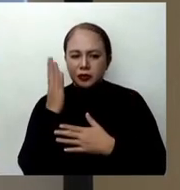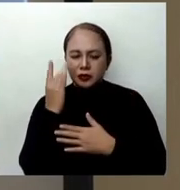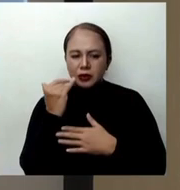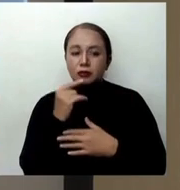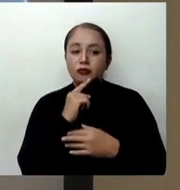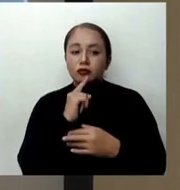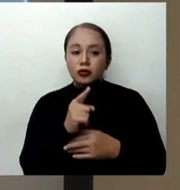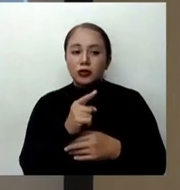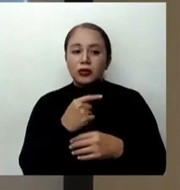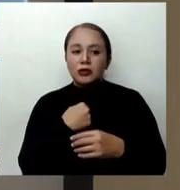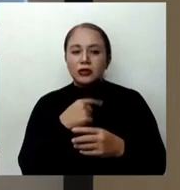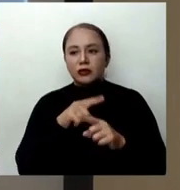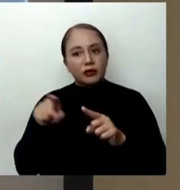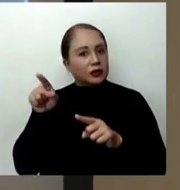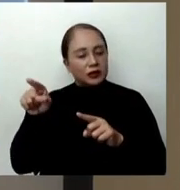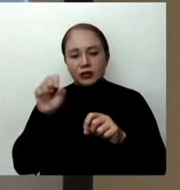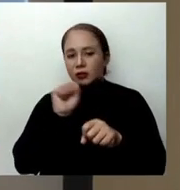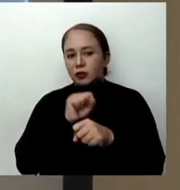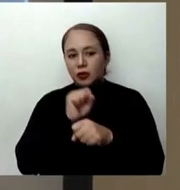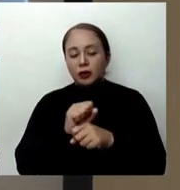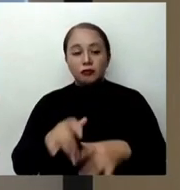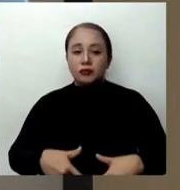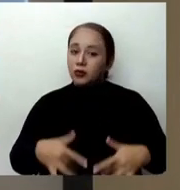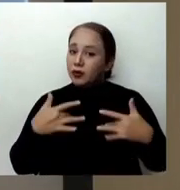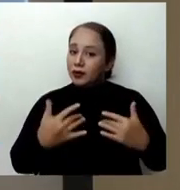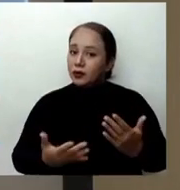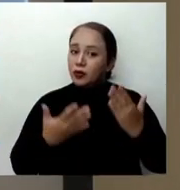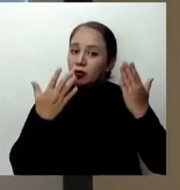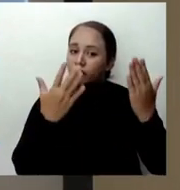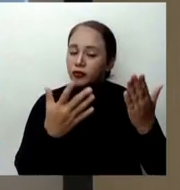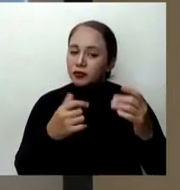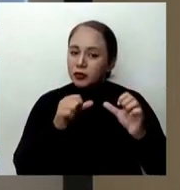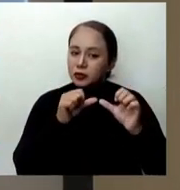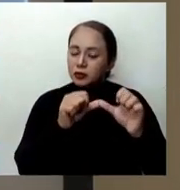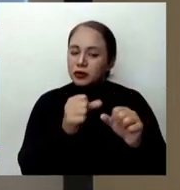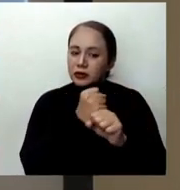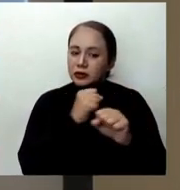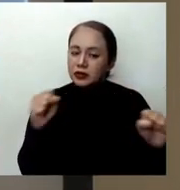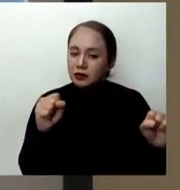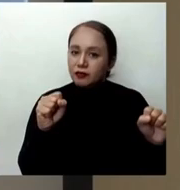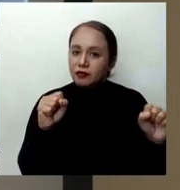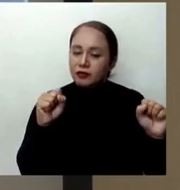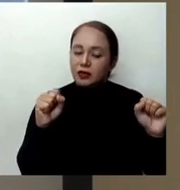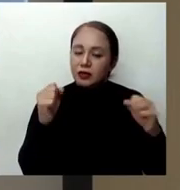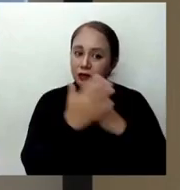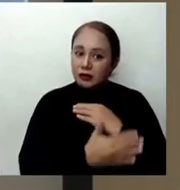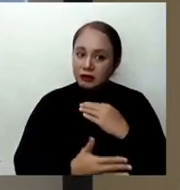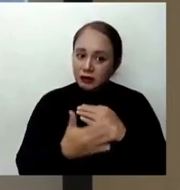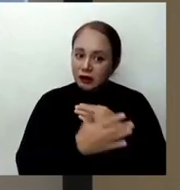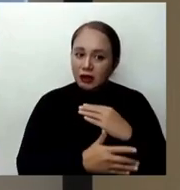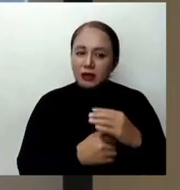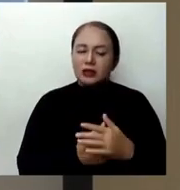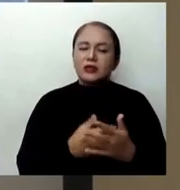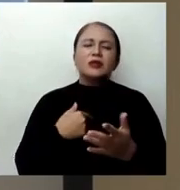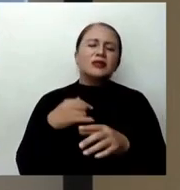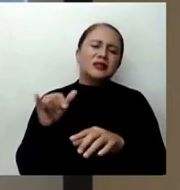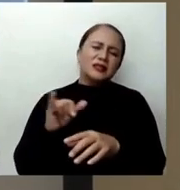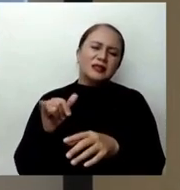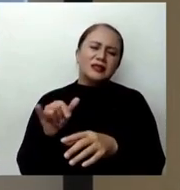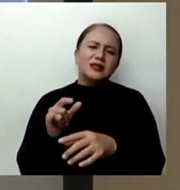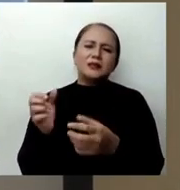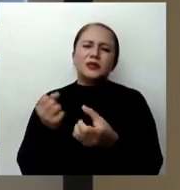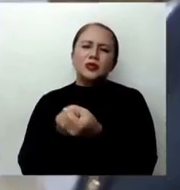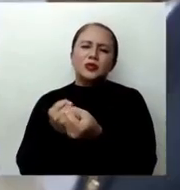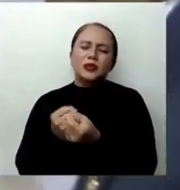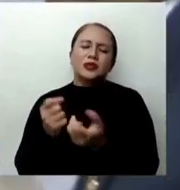po ang trabaho nila. Buhay po ang tinatayang nila para mapanatili ang seguridad ng ating bansa. Konsuelo na po sana sa ating military at